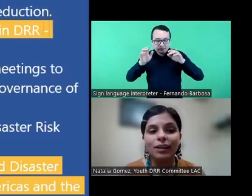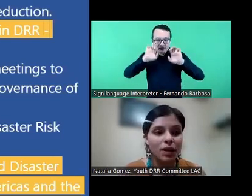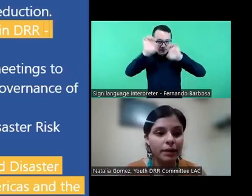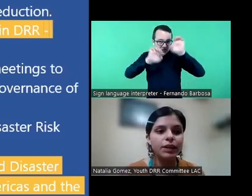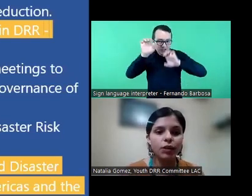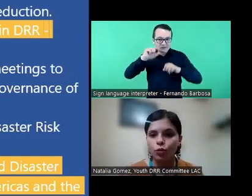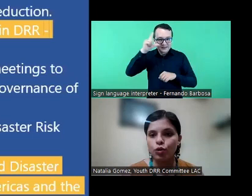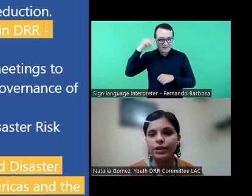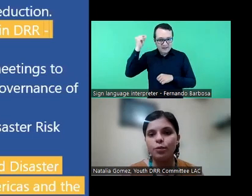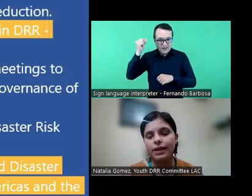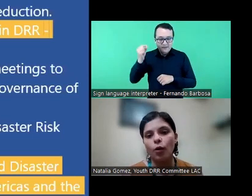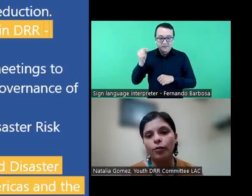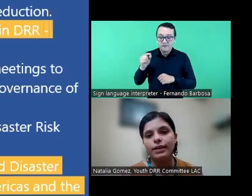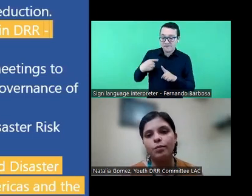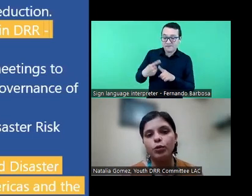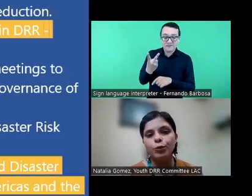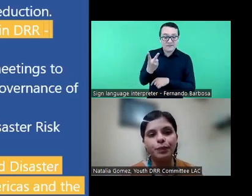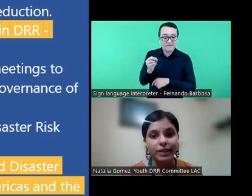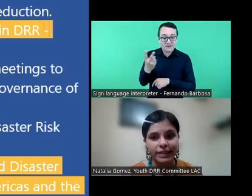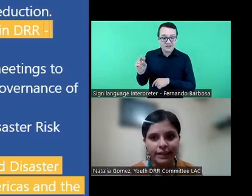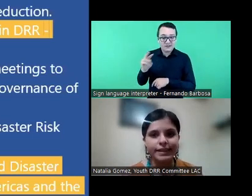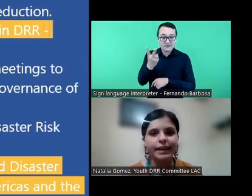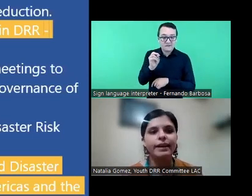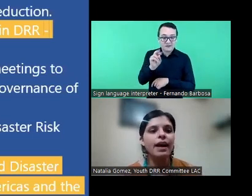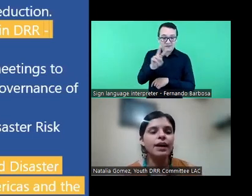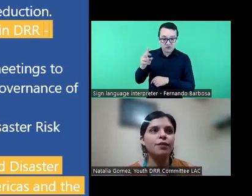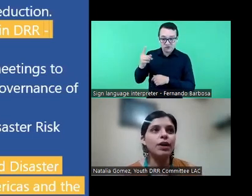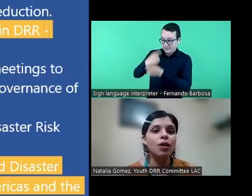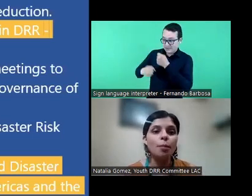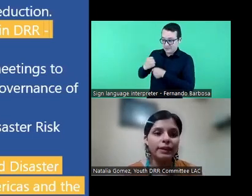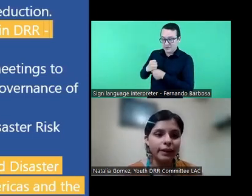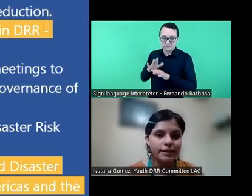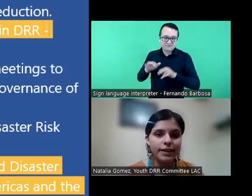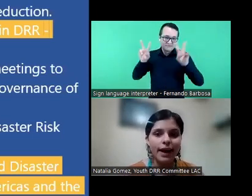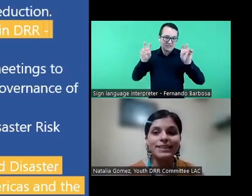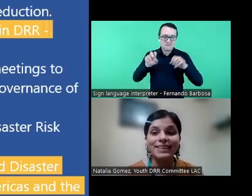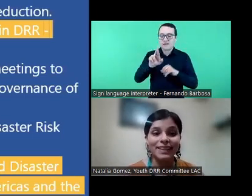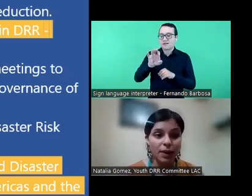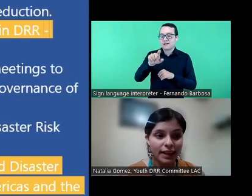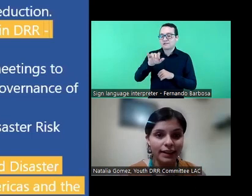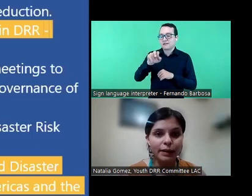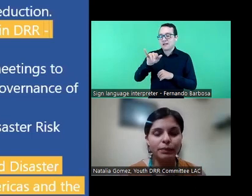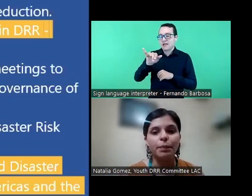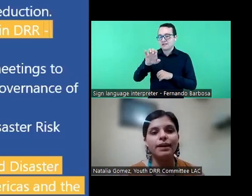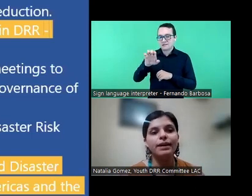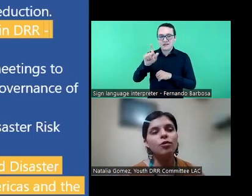in midterm of the Sendai framework. And then in 2022, last year, we had the